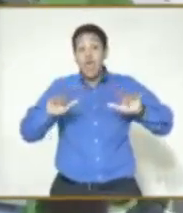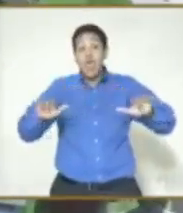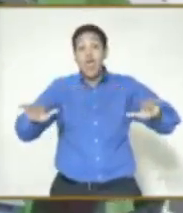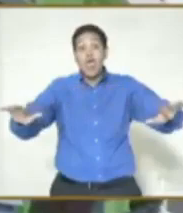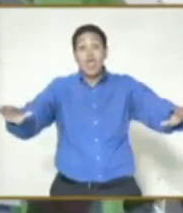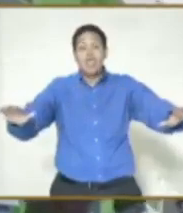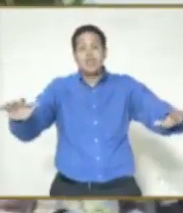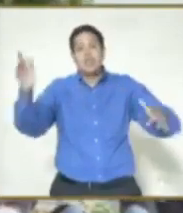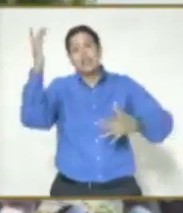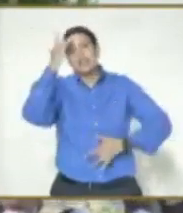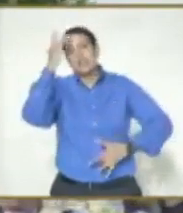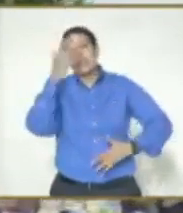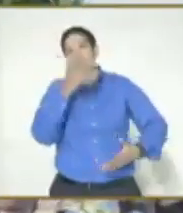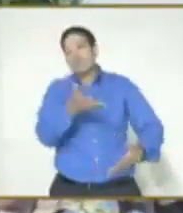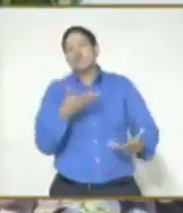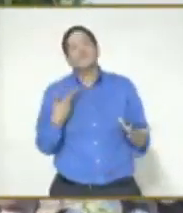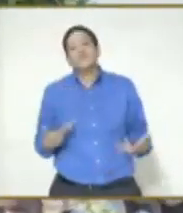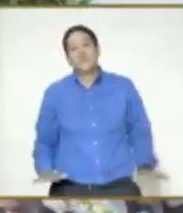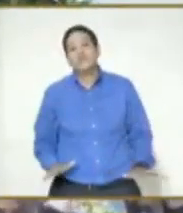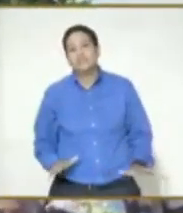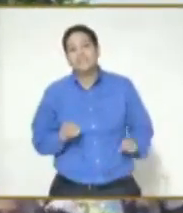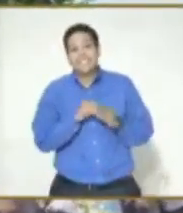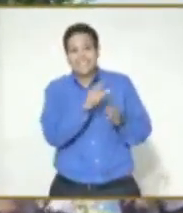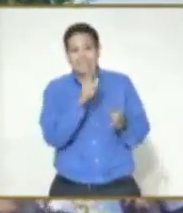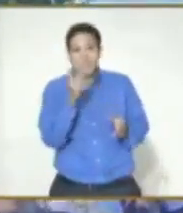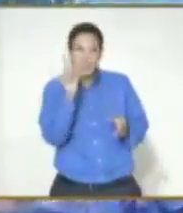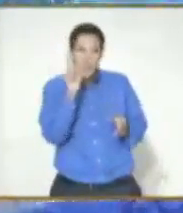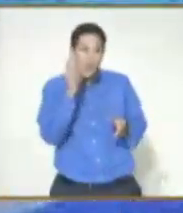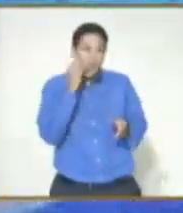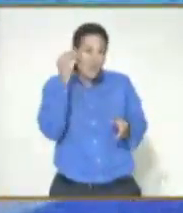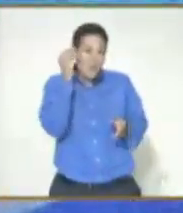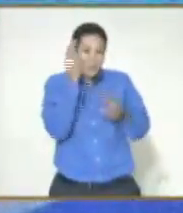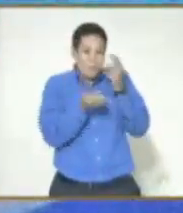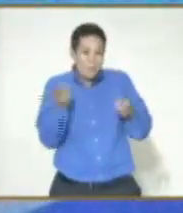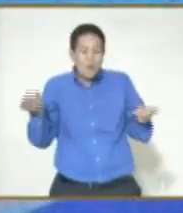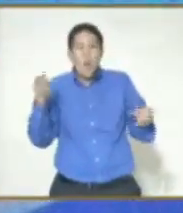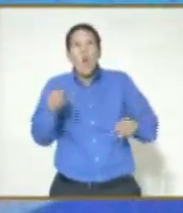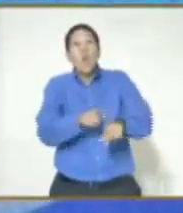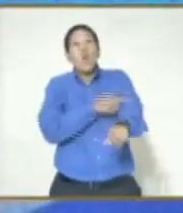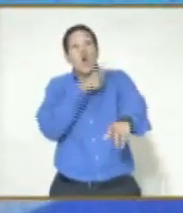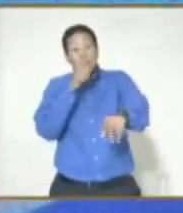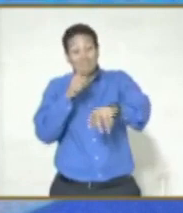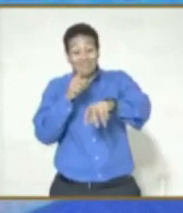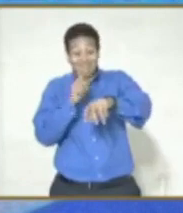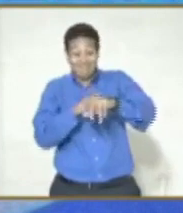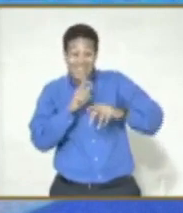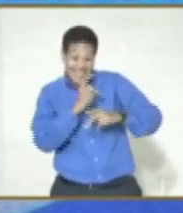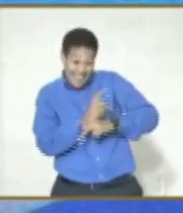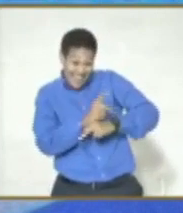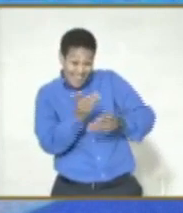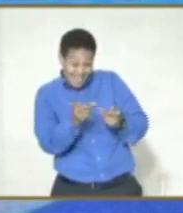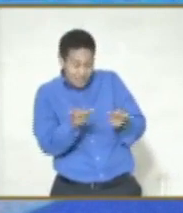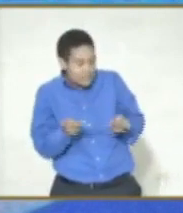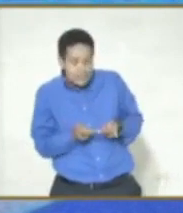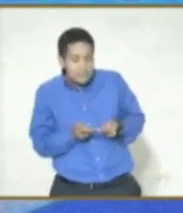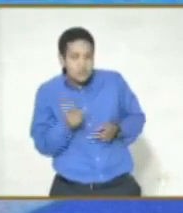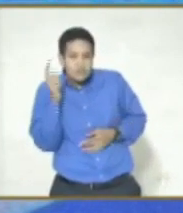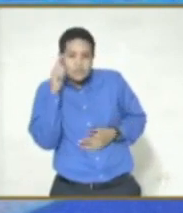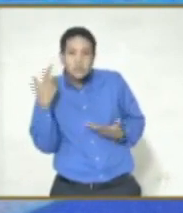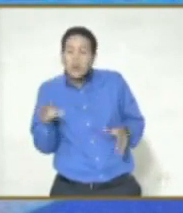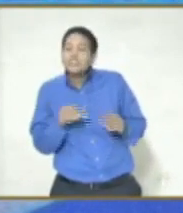illnesses within the confines of the infirmaries or any other long-term care facilities that are in